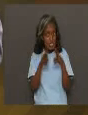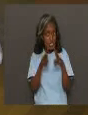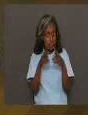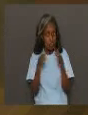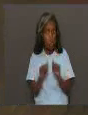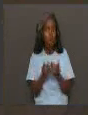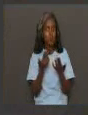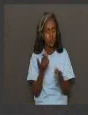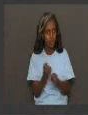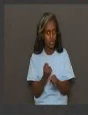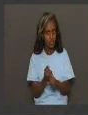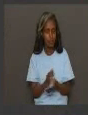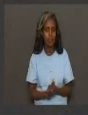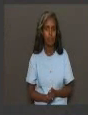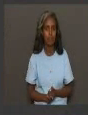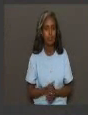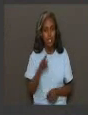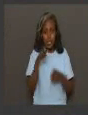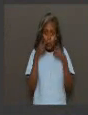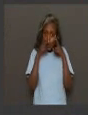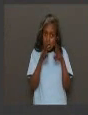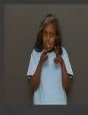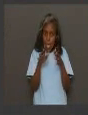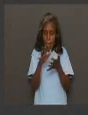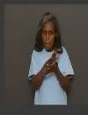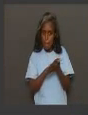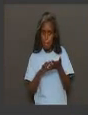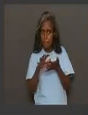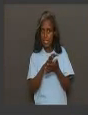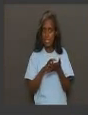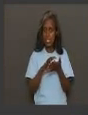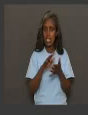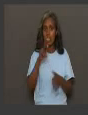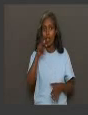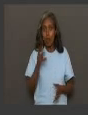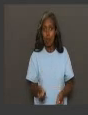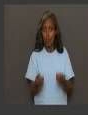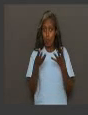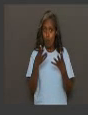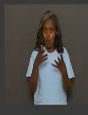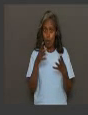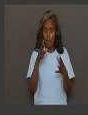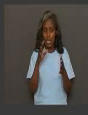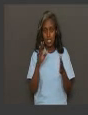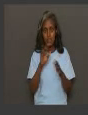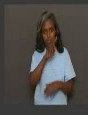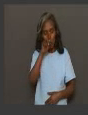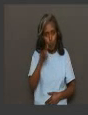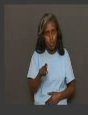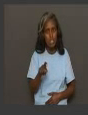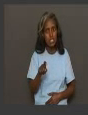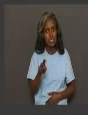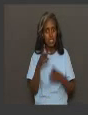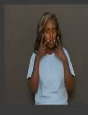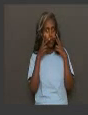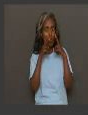did. You see, mixing in polynomials makes the question look